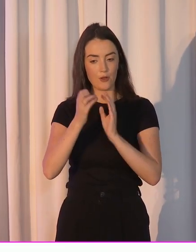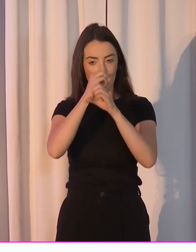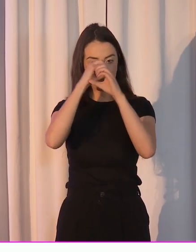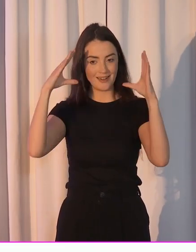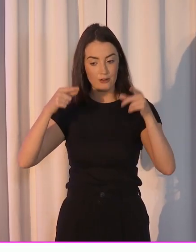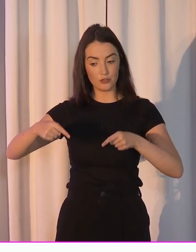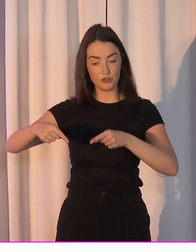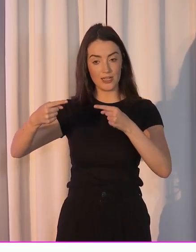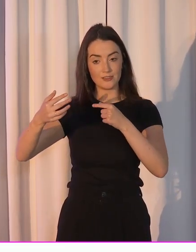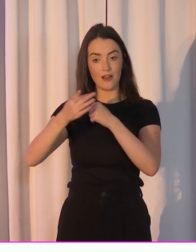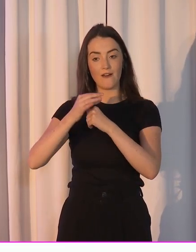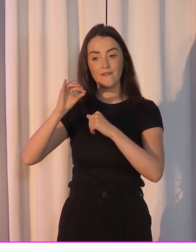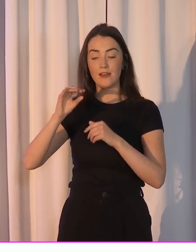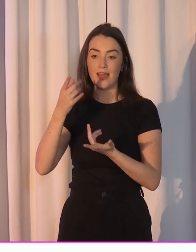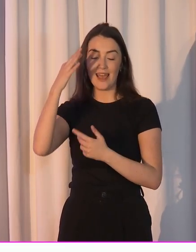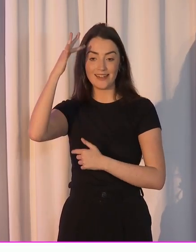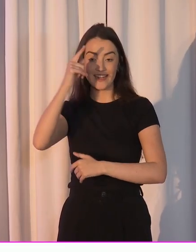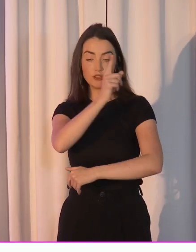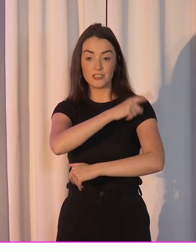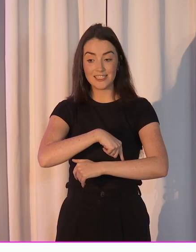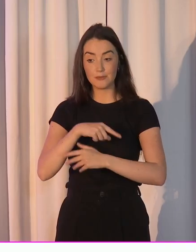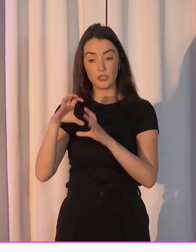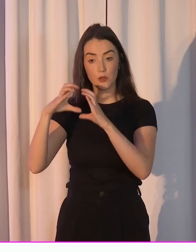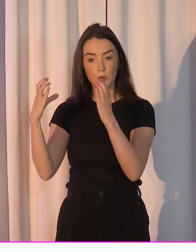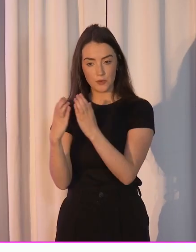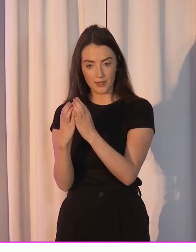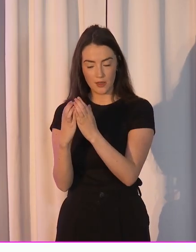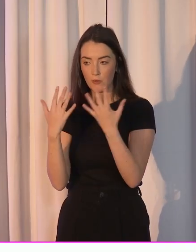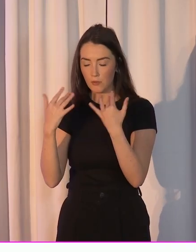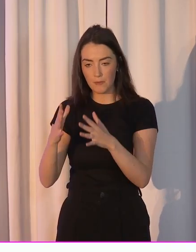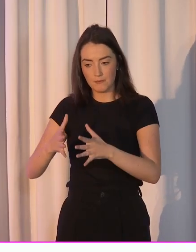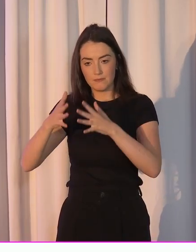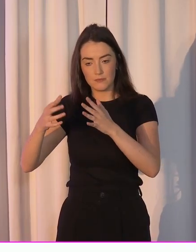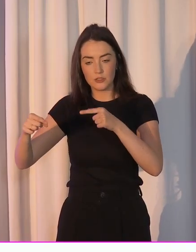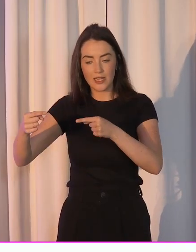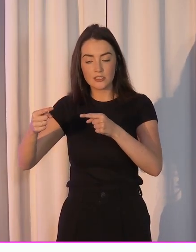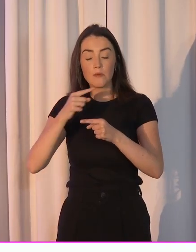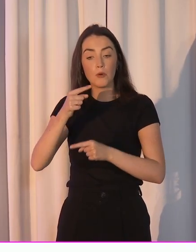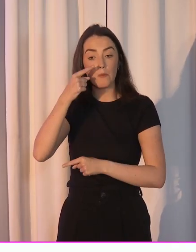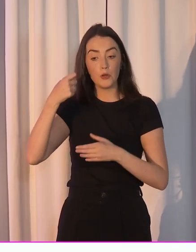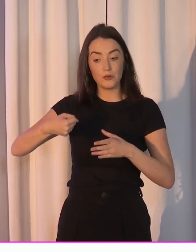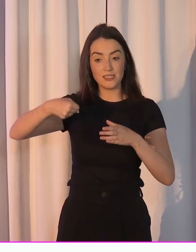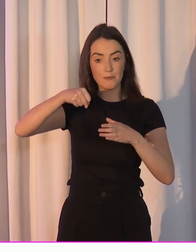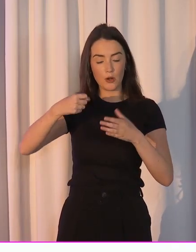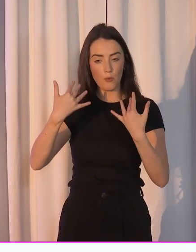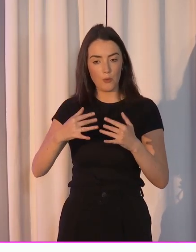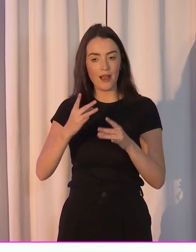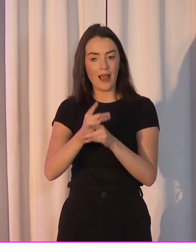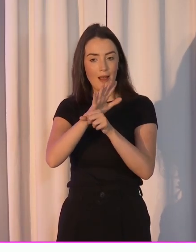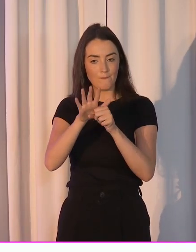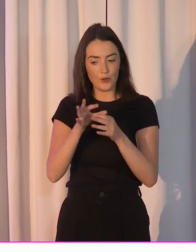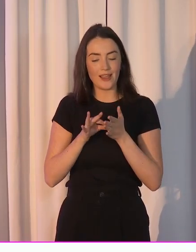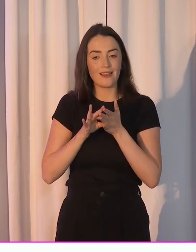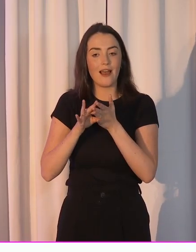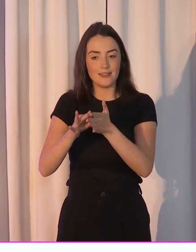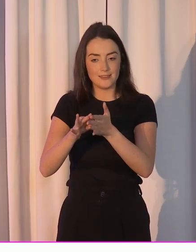challenges faced by the ID community, the intellectually disabled community, were distinct, and Blue Teapot were particularly helpful in guiding us on